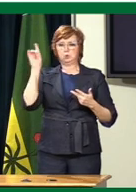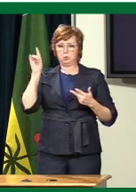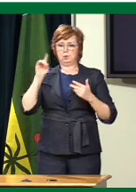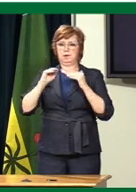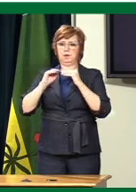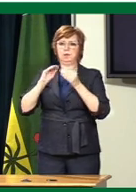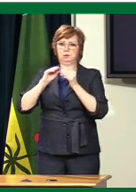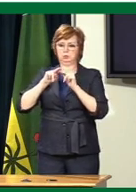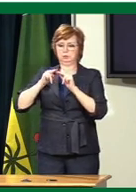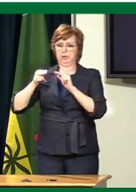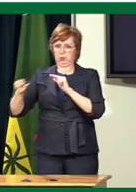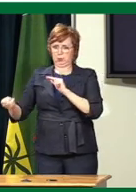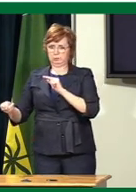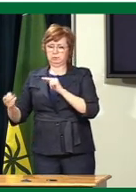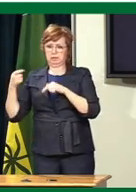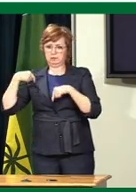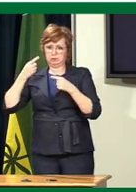versus those?